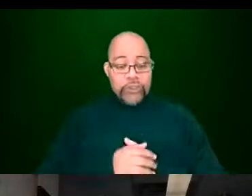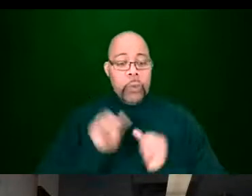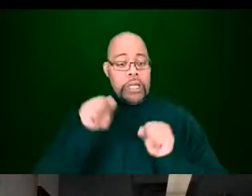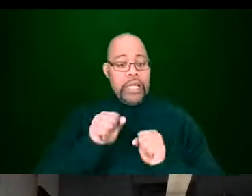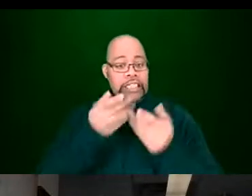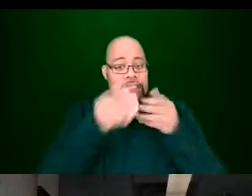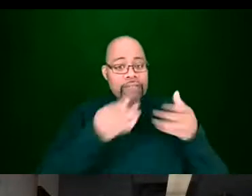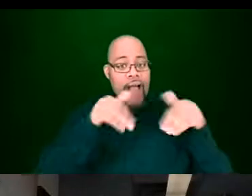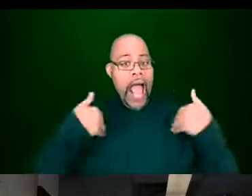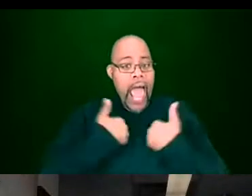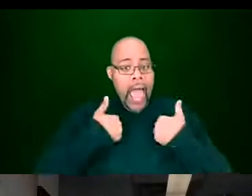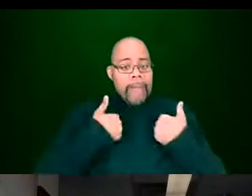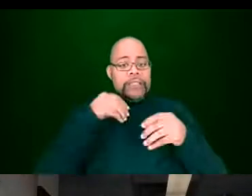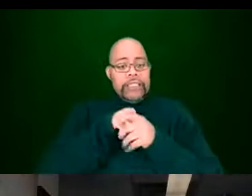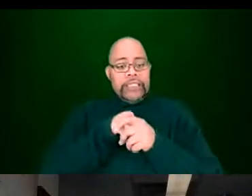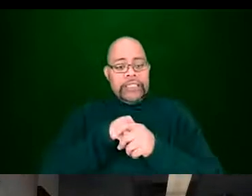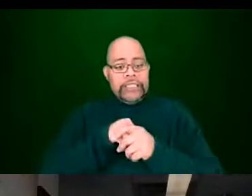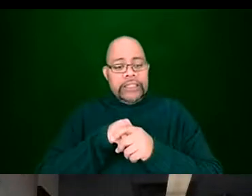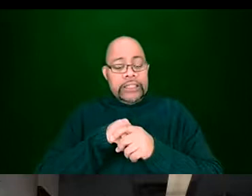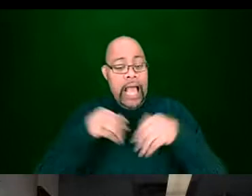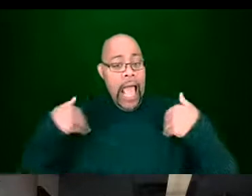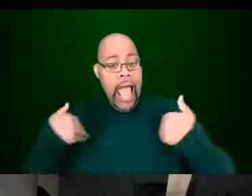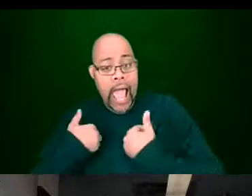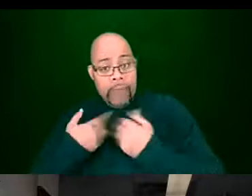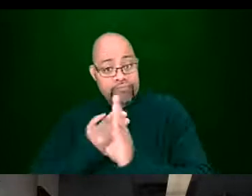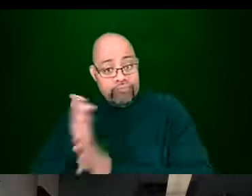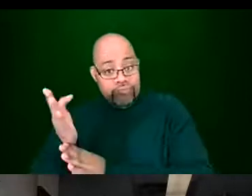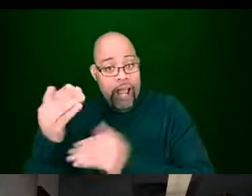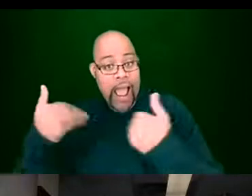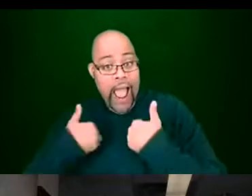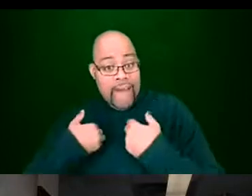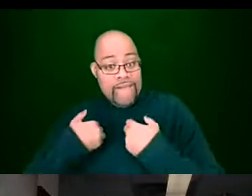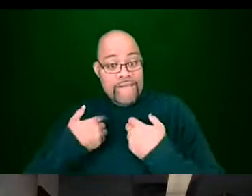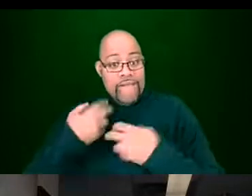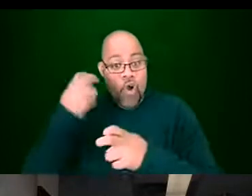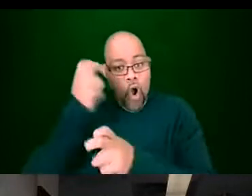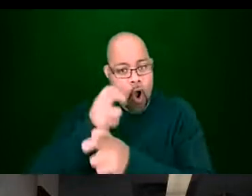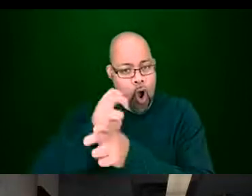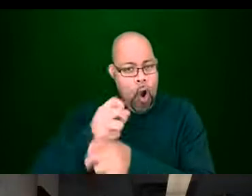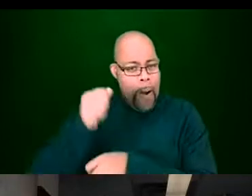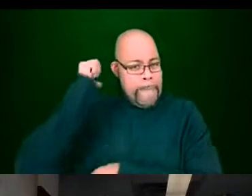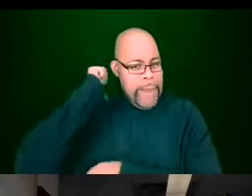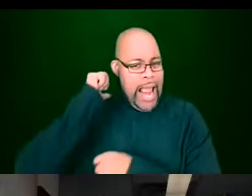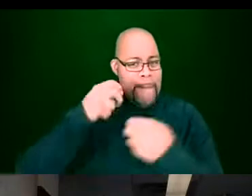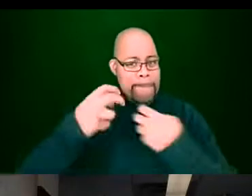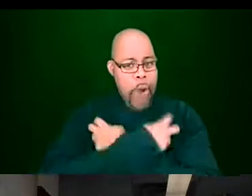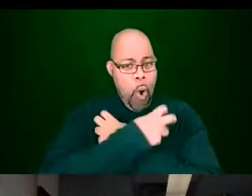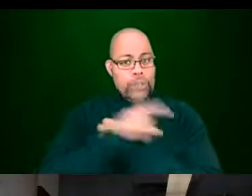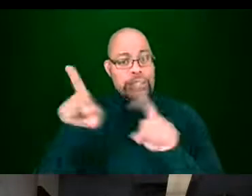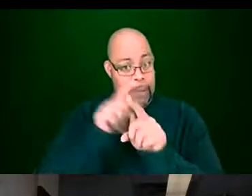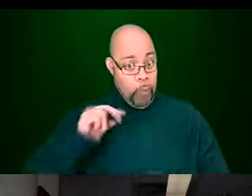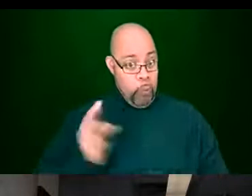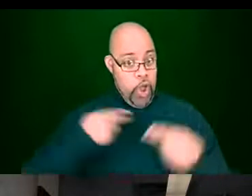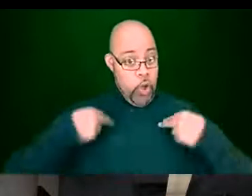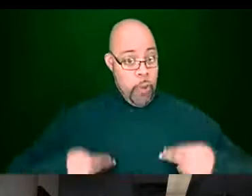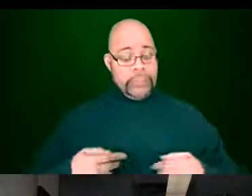divide animals into the animals that have a hard backbone like we do.